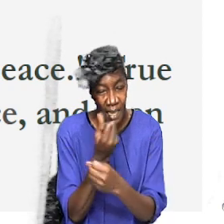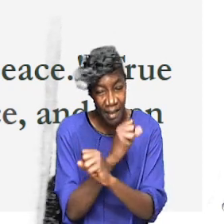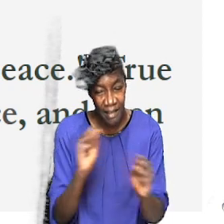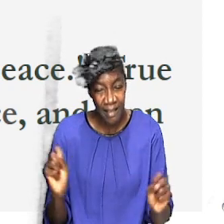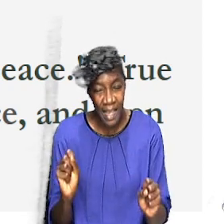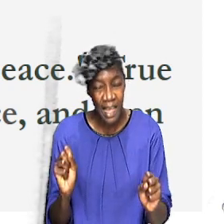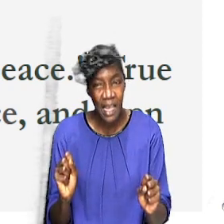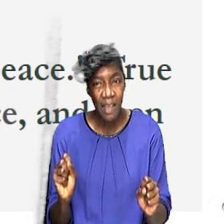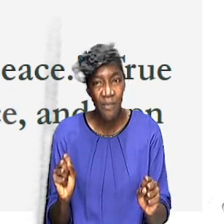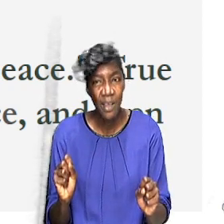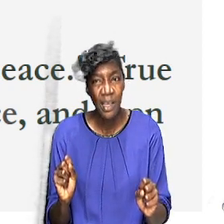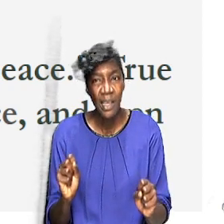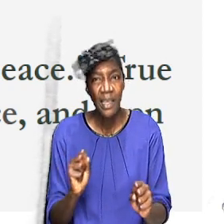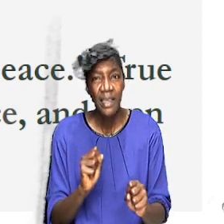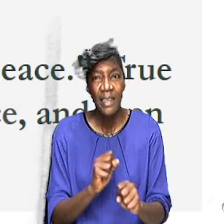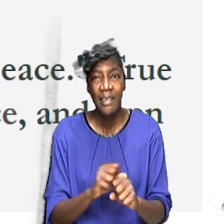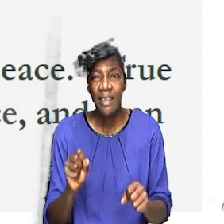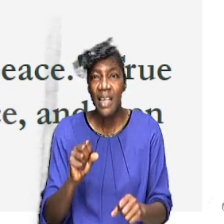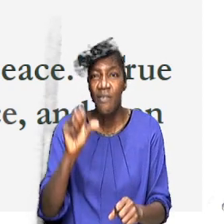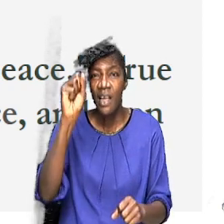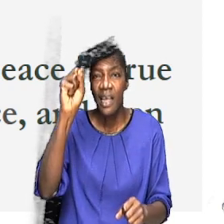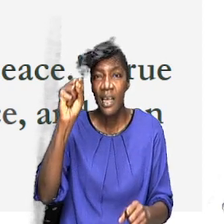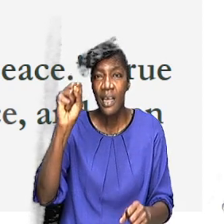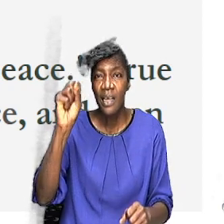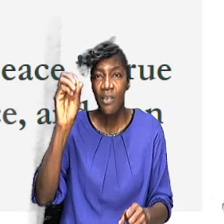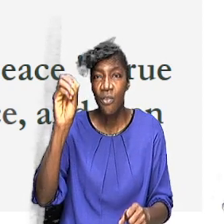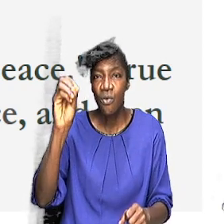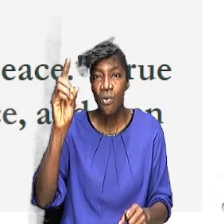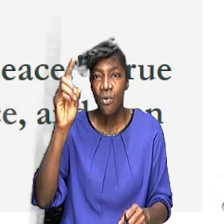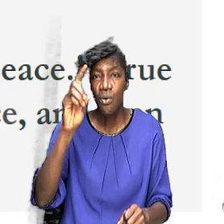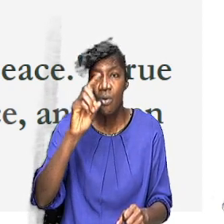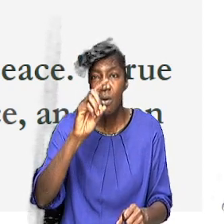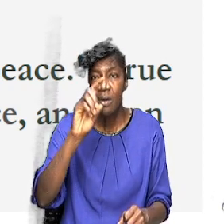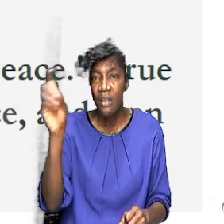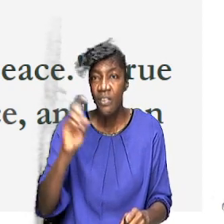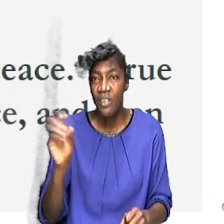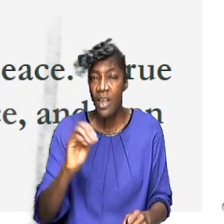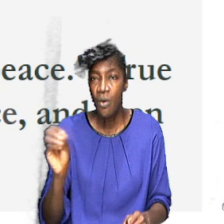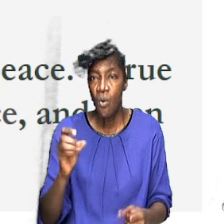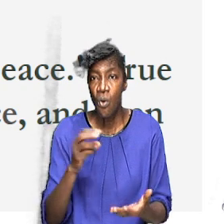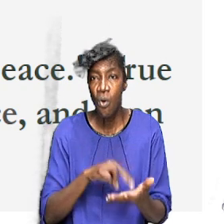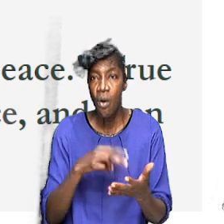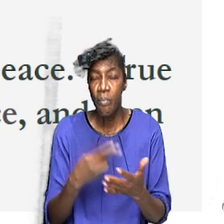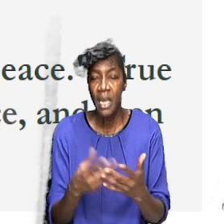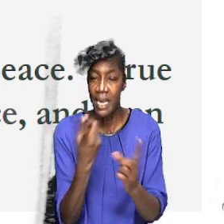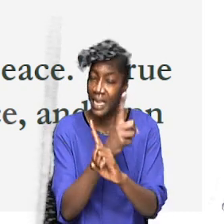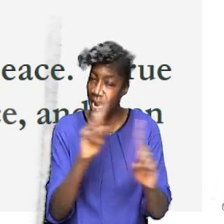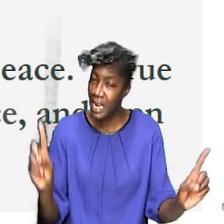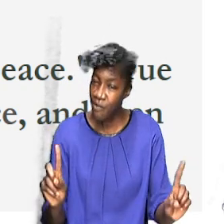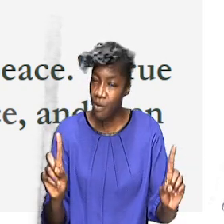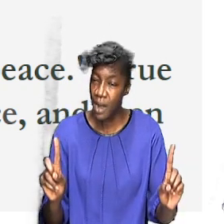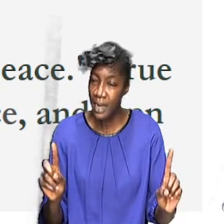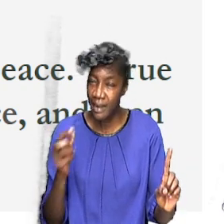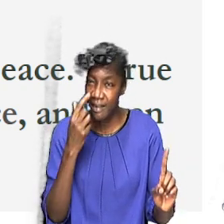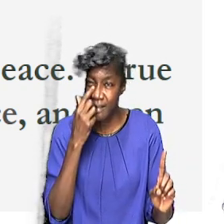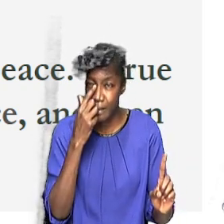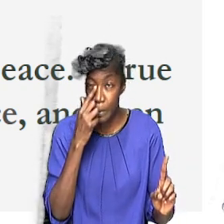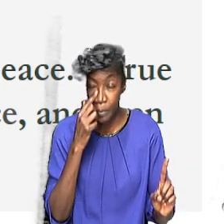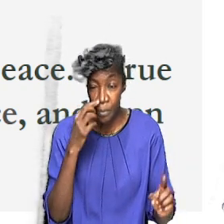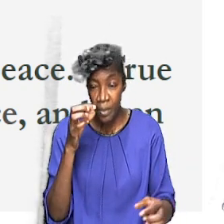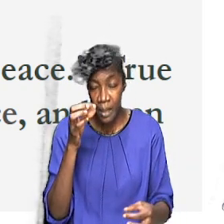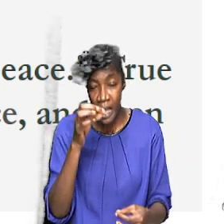it appears from the Greek word sozo, and it actually means deliverance. In other words, your faith has given you all the benefits of